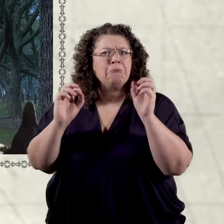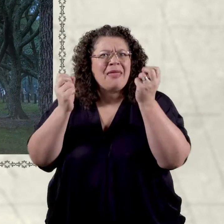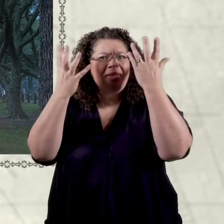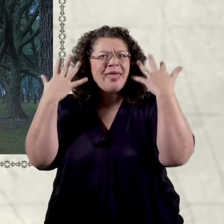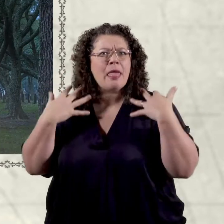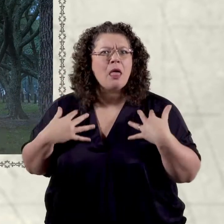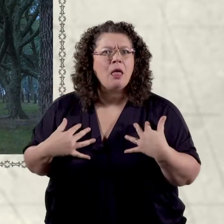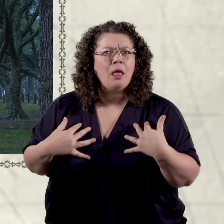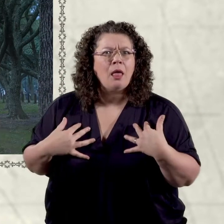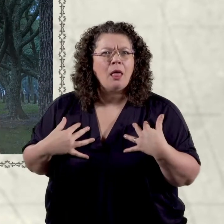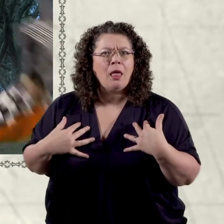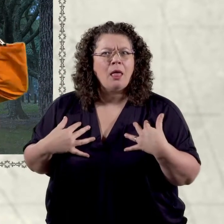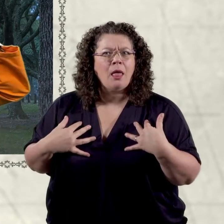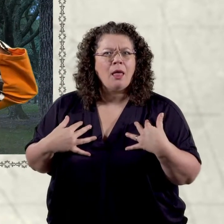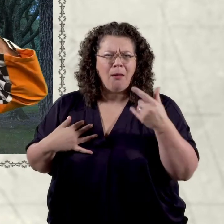hair.